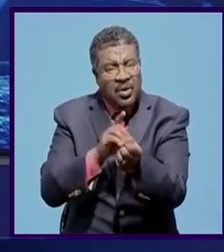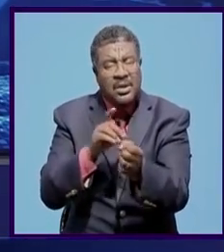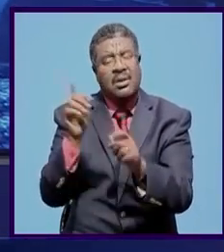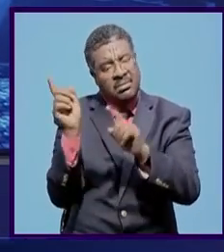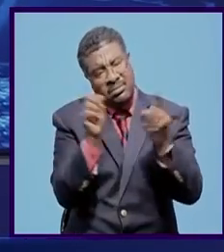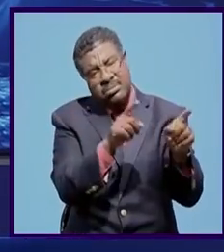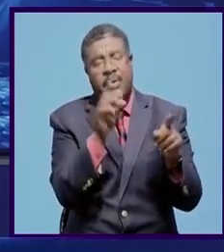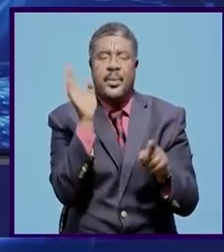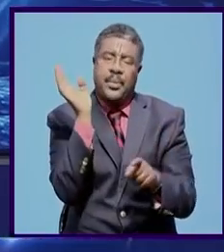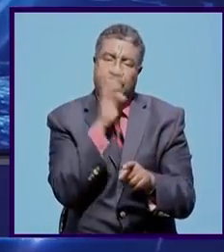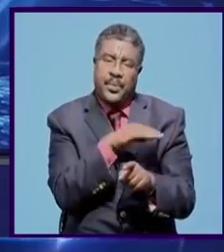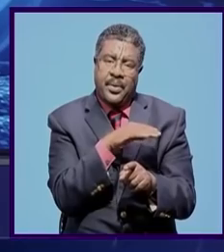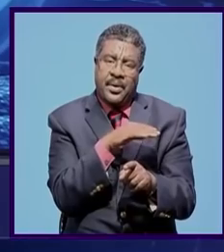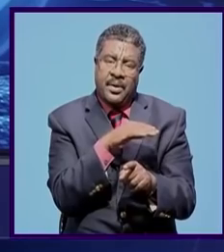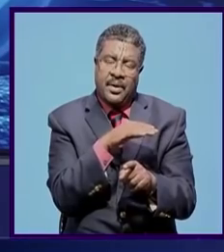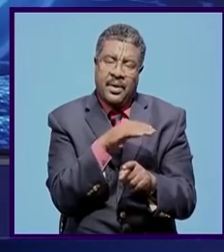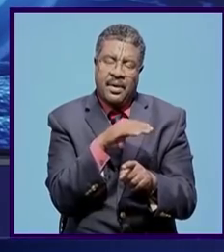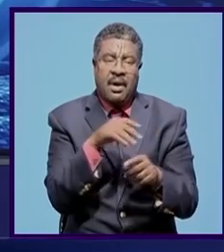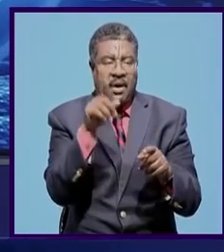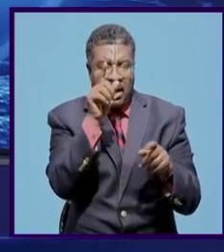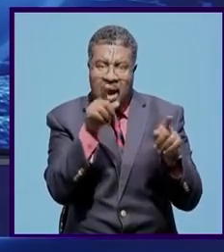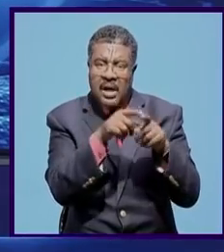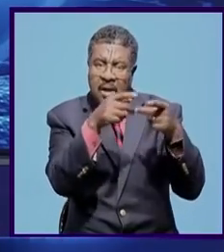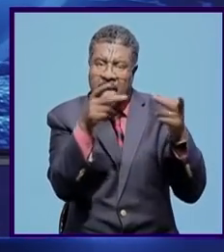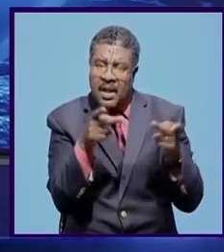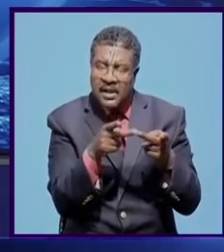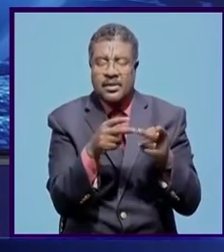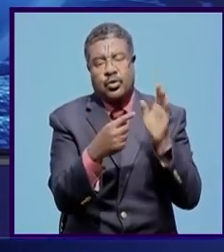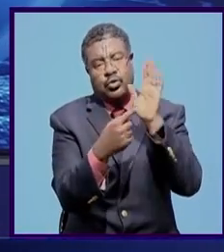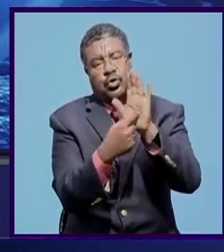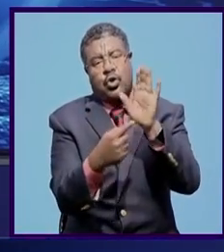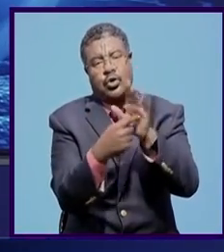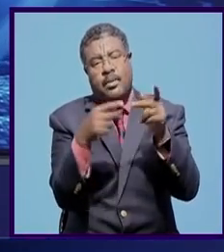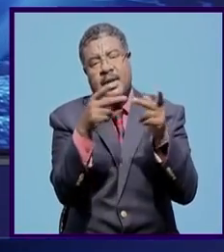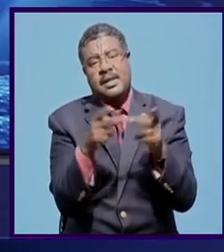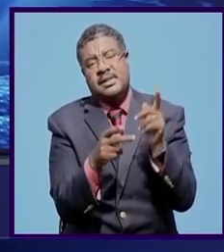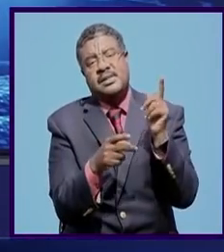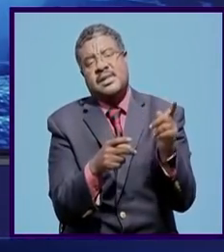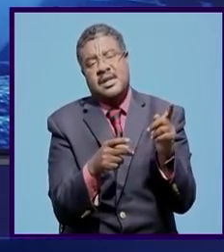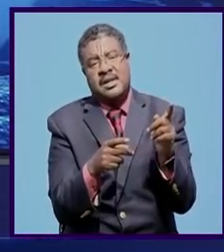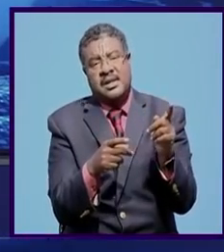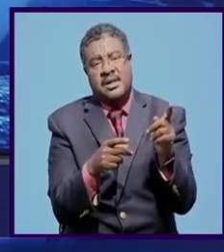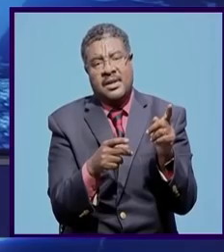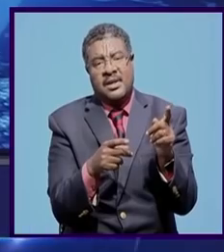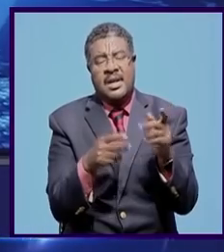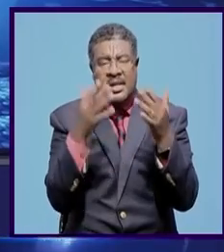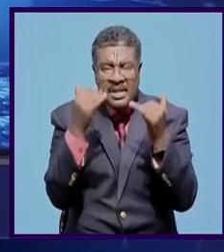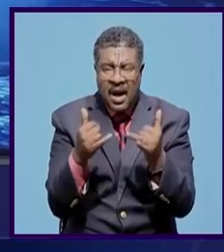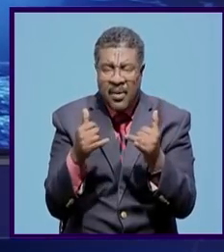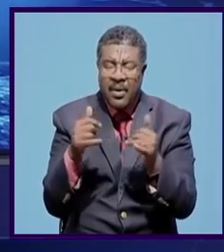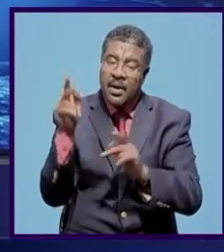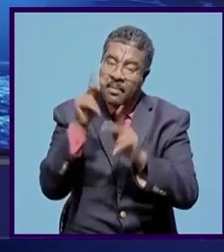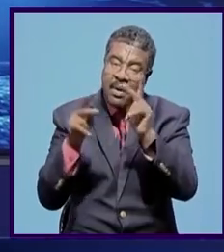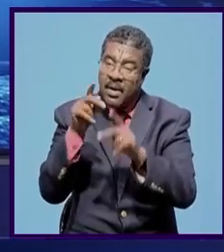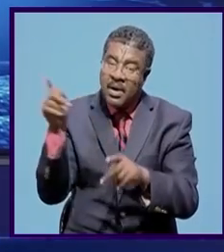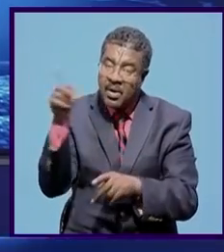several others, were in attendance at the main arena in Lusaka's showground. It says the court of public opinion may wish to take